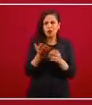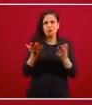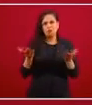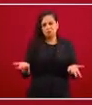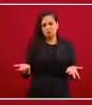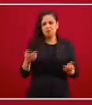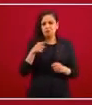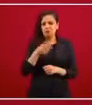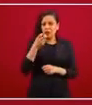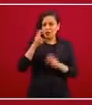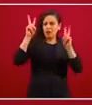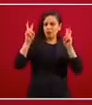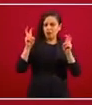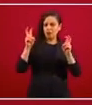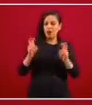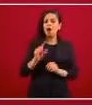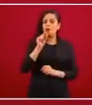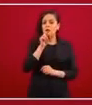moment,